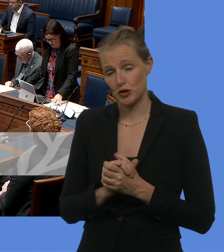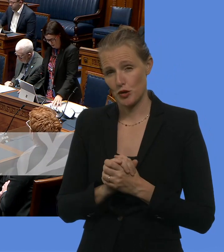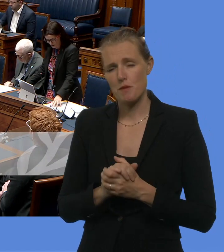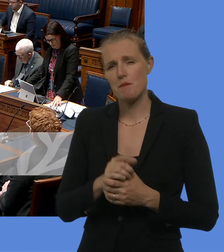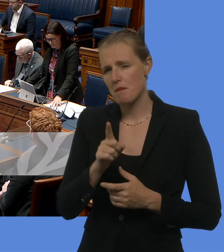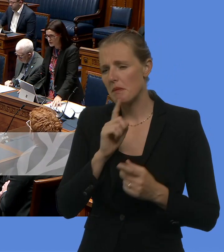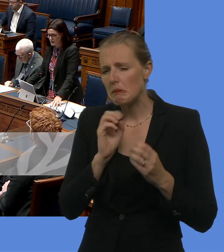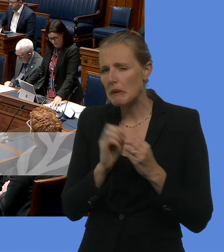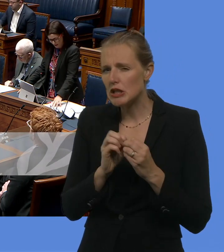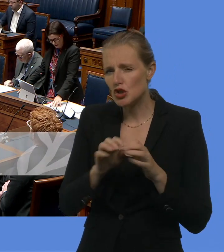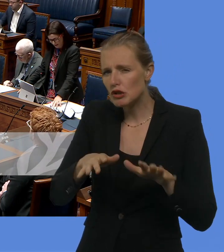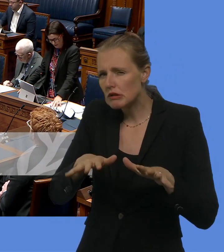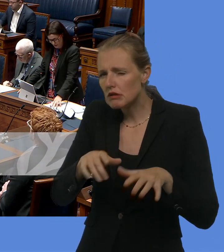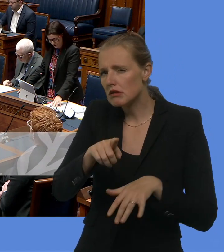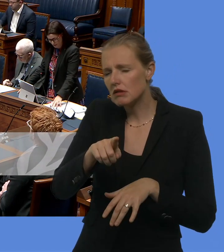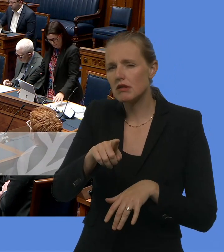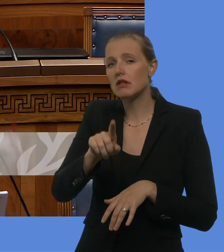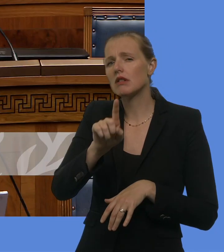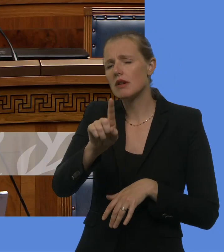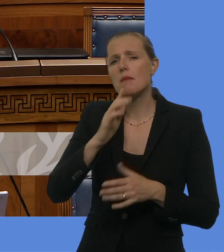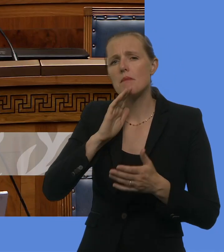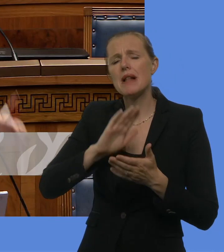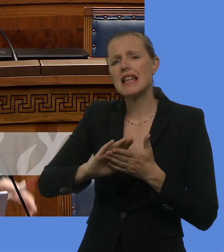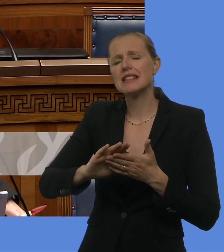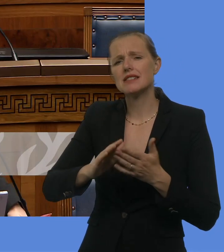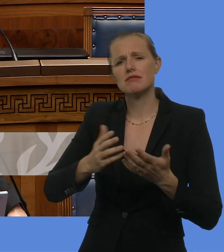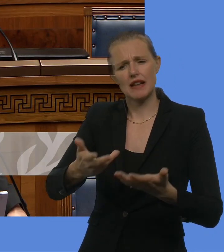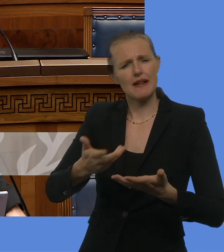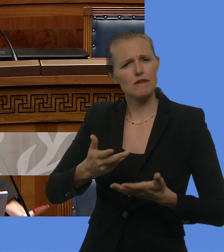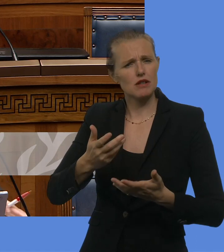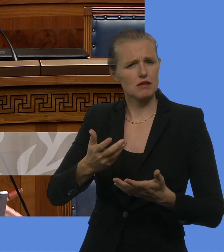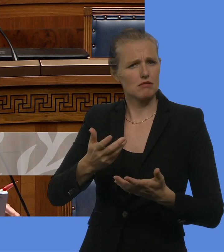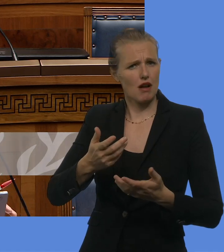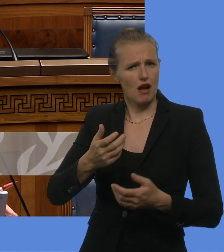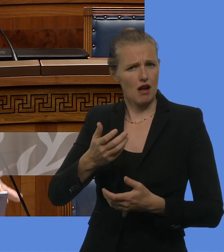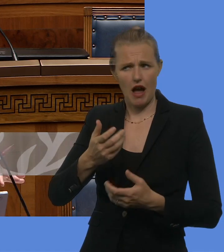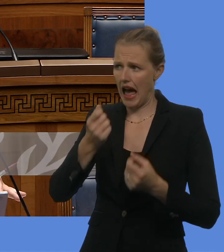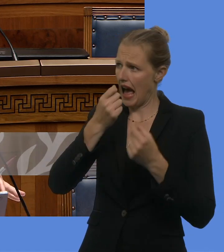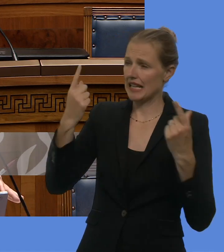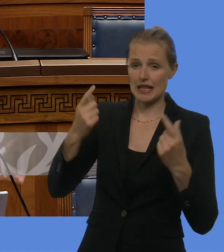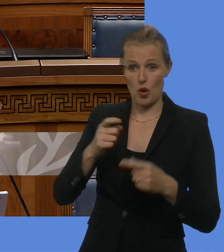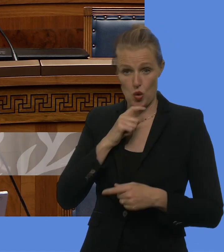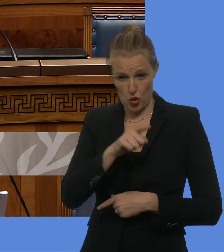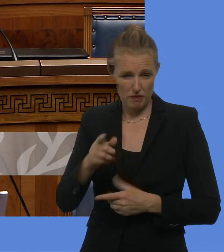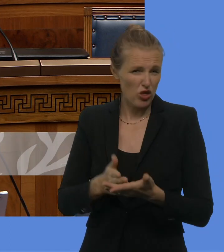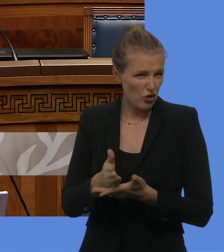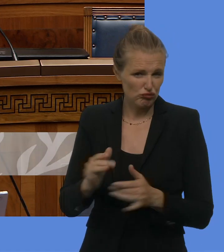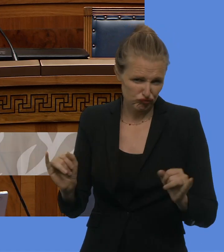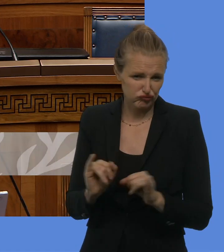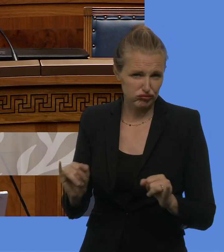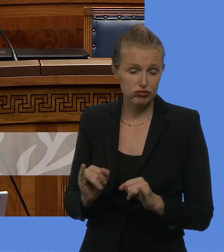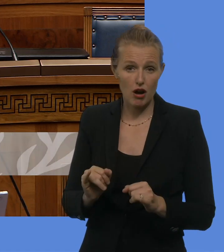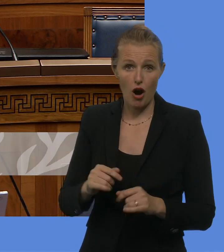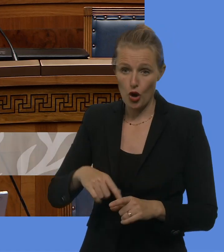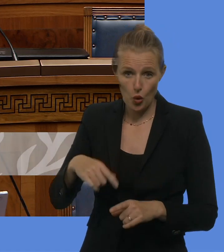you've touched upon it a bit there. However, could you please give us an indication of how quickly those people who are affected will know that their conviction